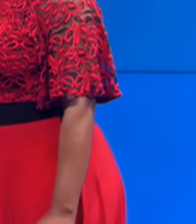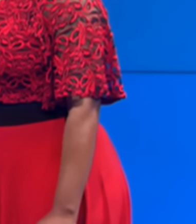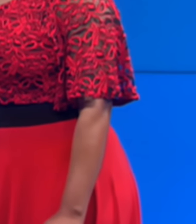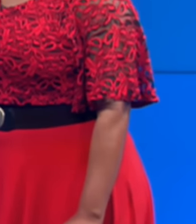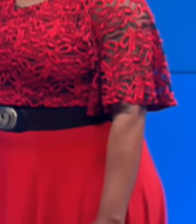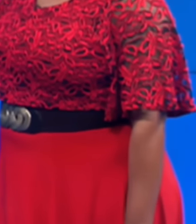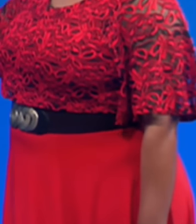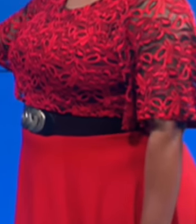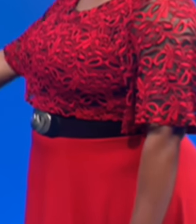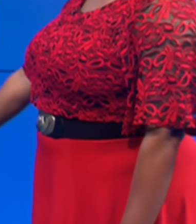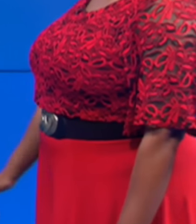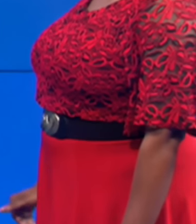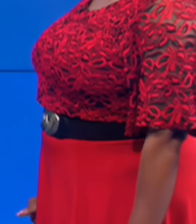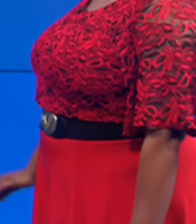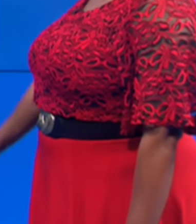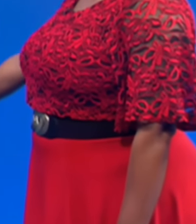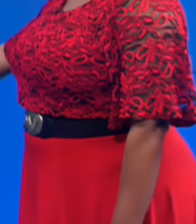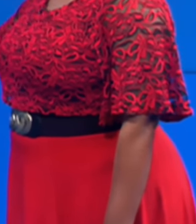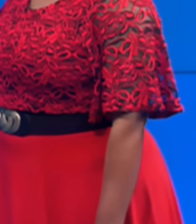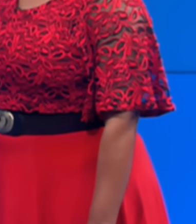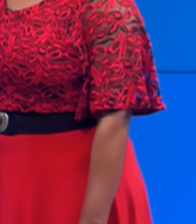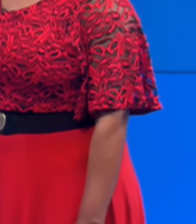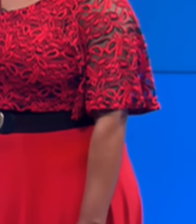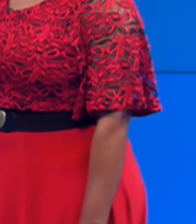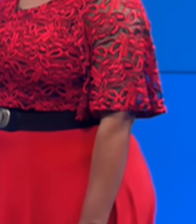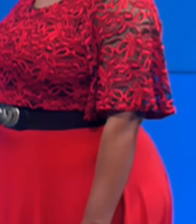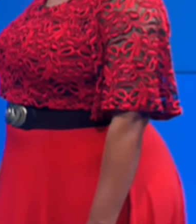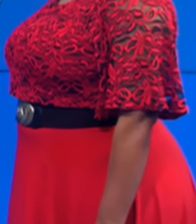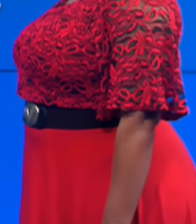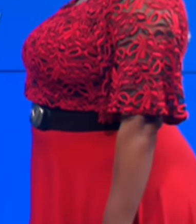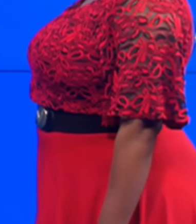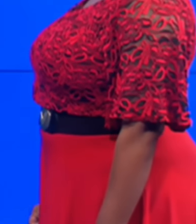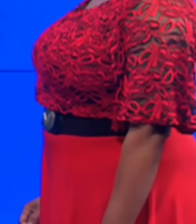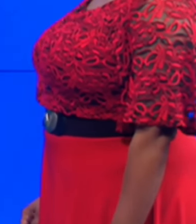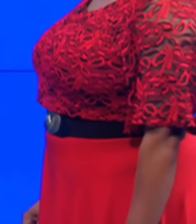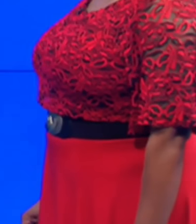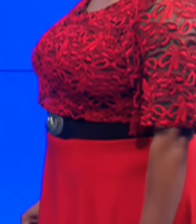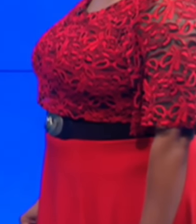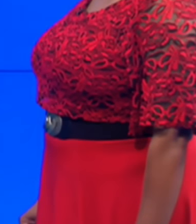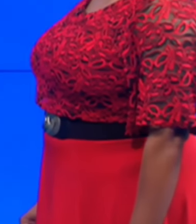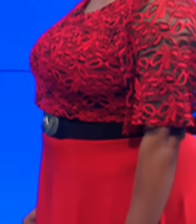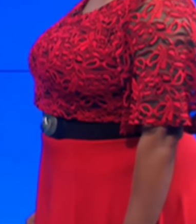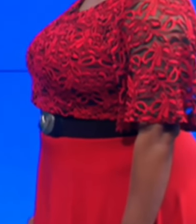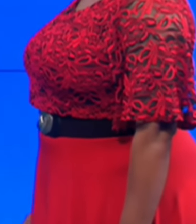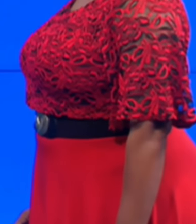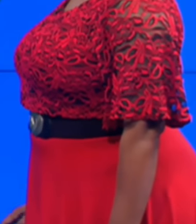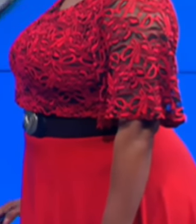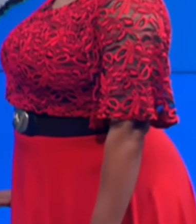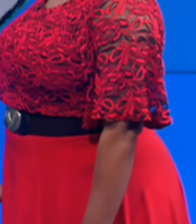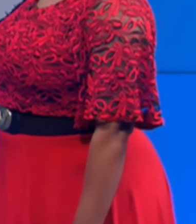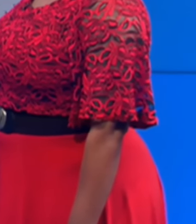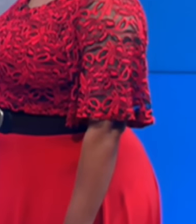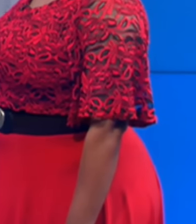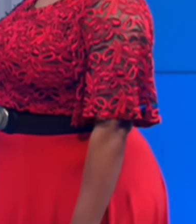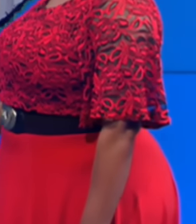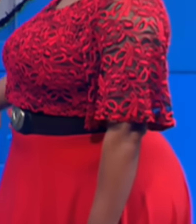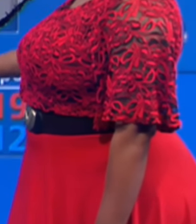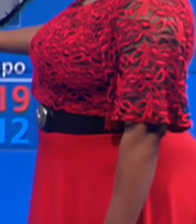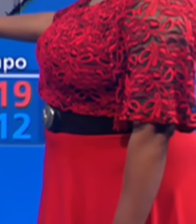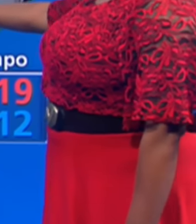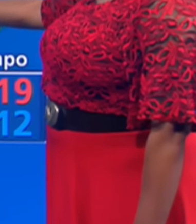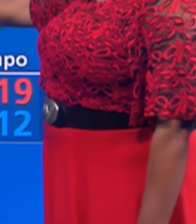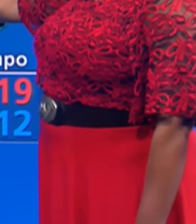lebelela gona Pietermaritzburg go tla be go ntse go ruthetše lesomeswai Durban ka tša 23 re lebelela gona province ya Eastern Cape dipula le tsona di santšane